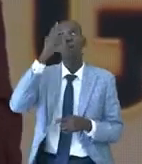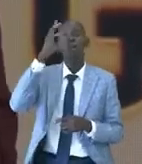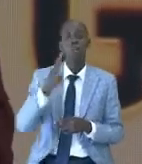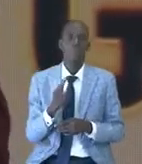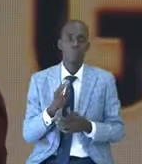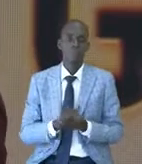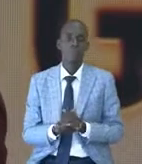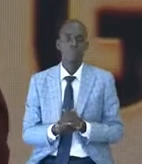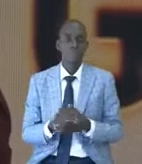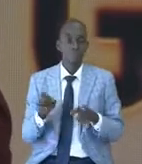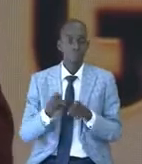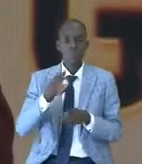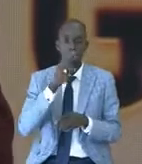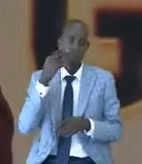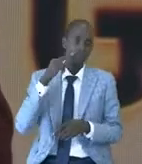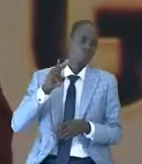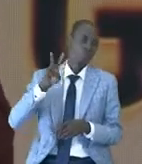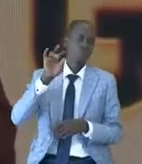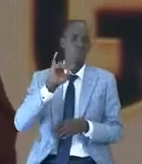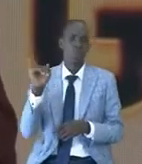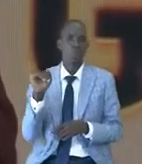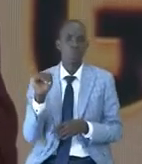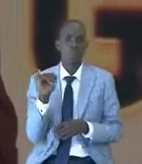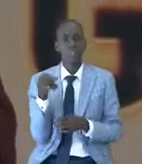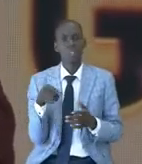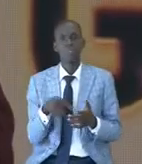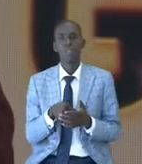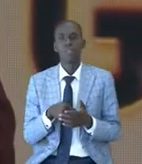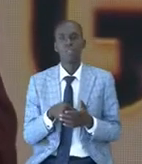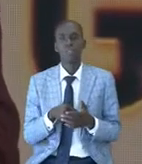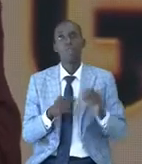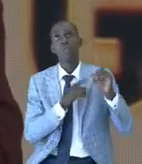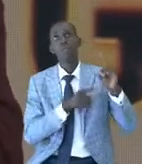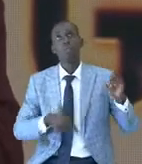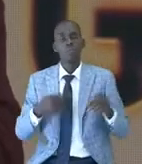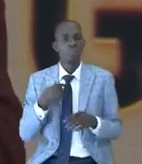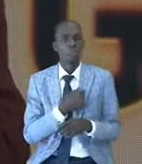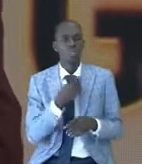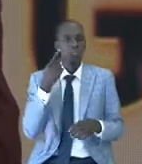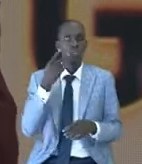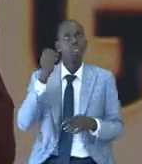as we behold him, we see his love. We see his passion for us.